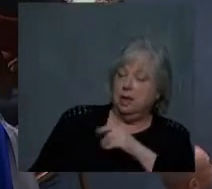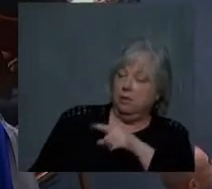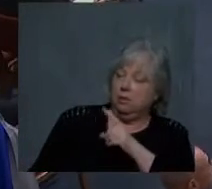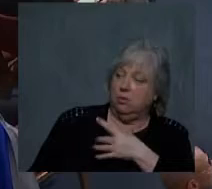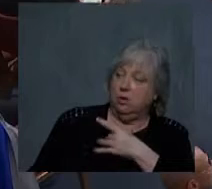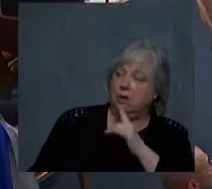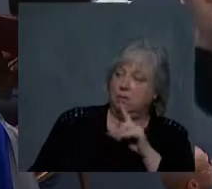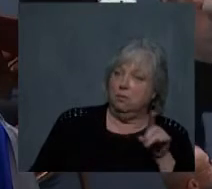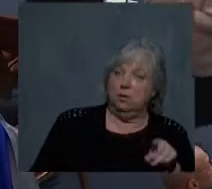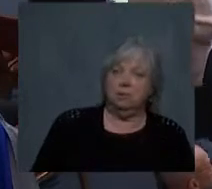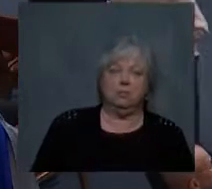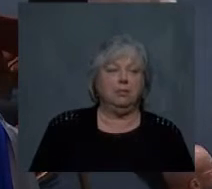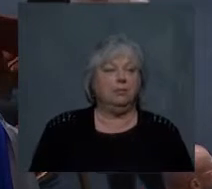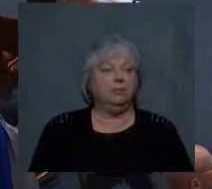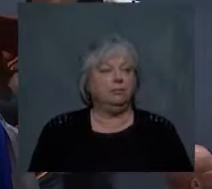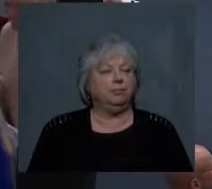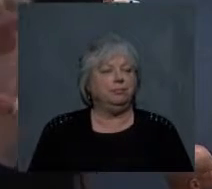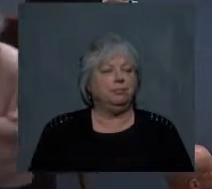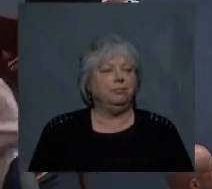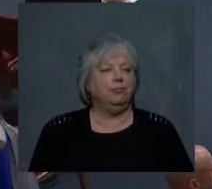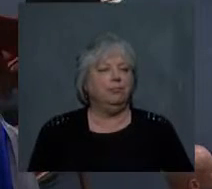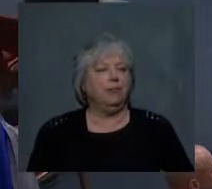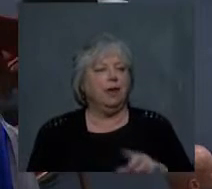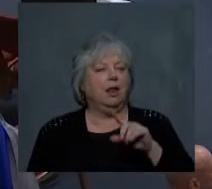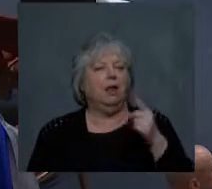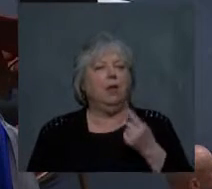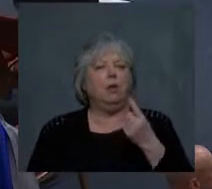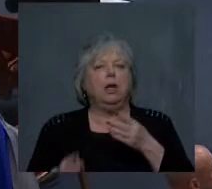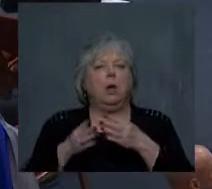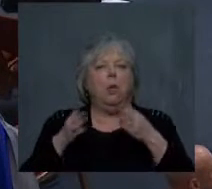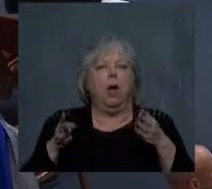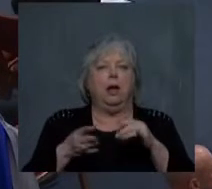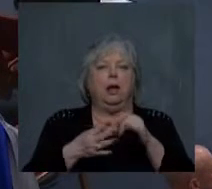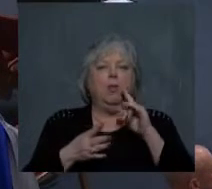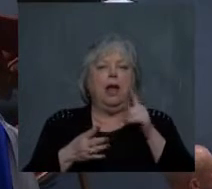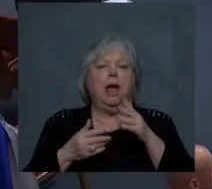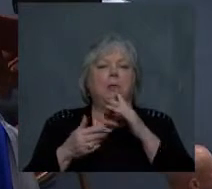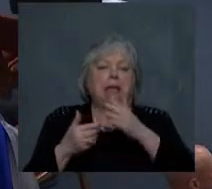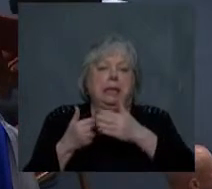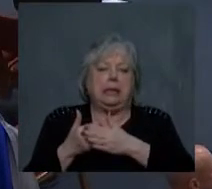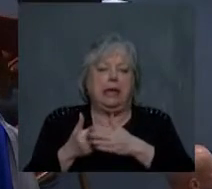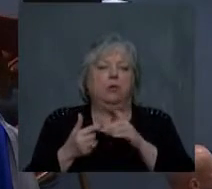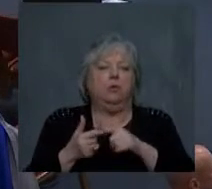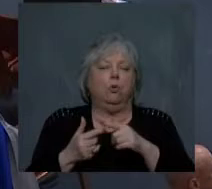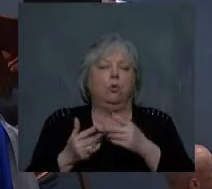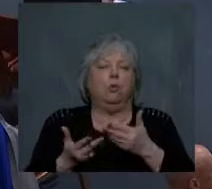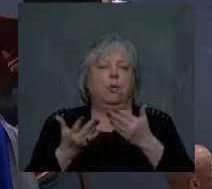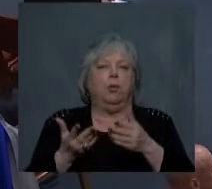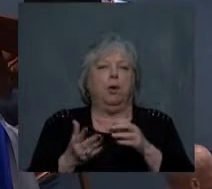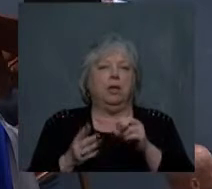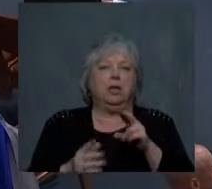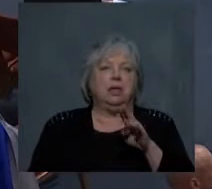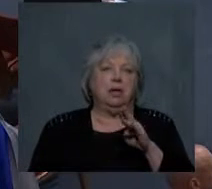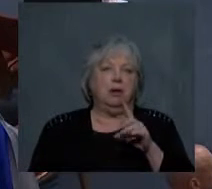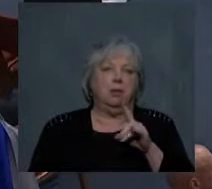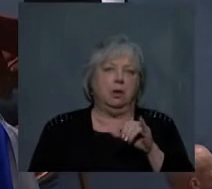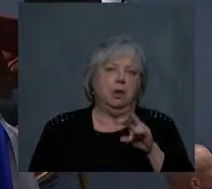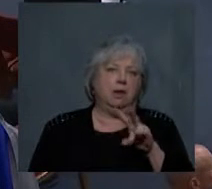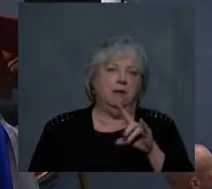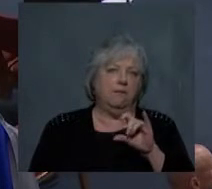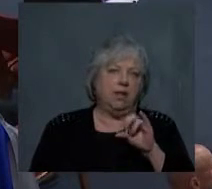please? The only widening that will occur is adjacent to the proposed subdivision.